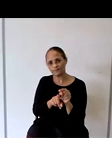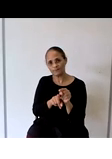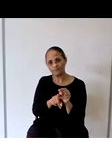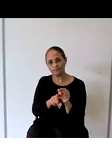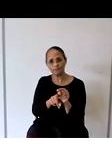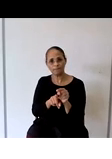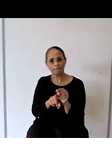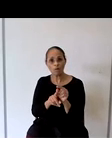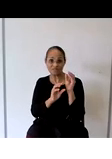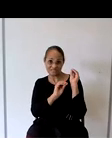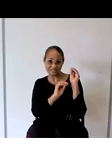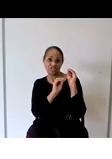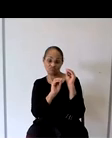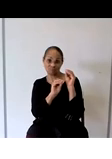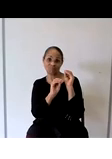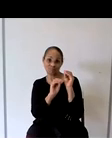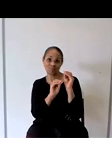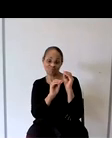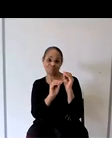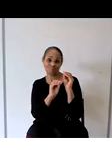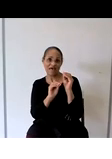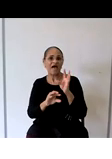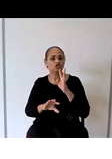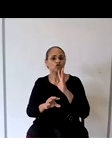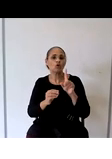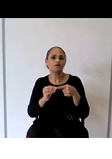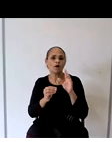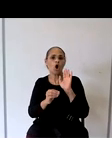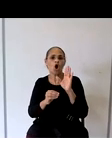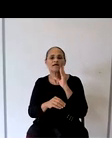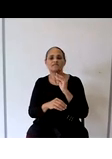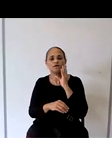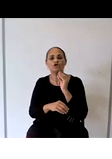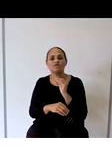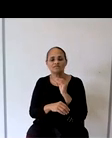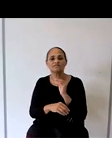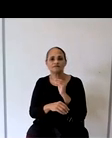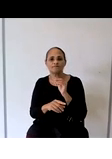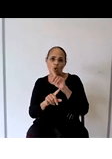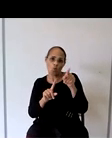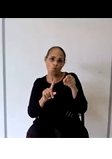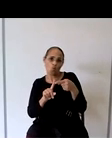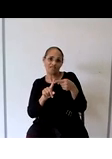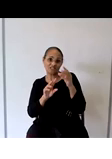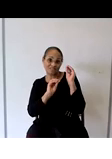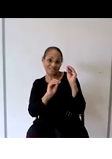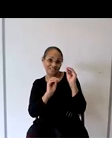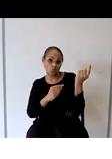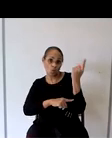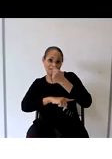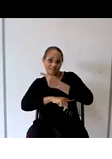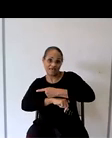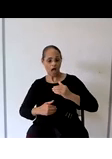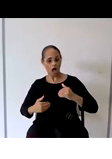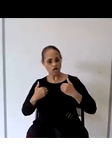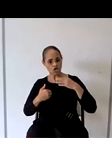was a teacher, and she talked about her experience when she was teaching one day. A young